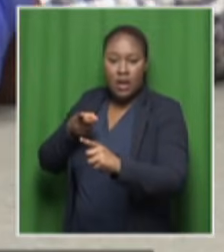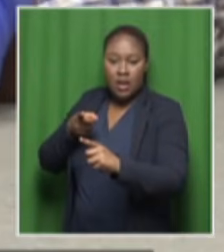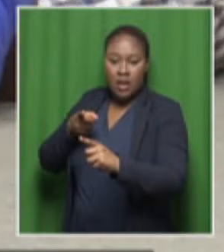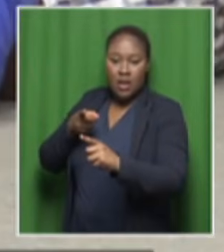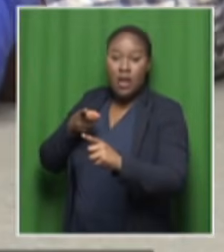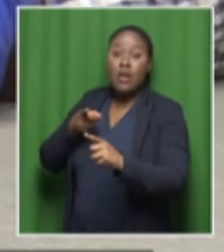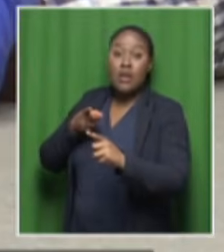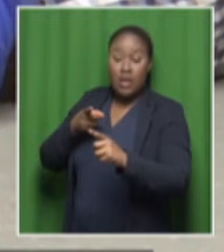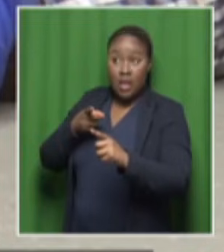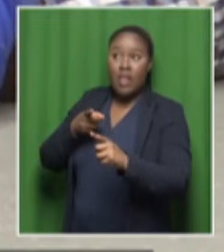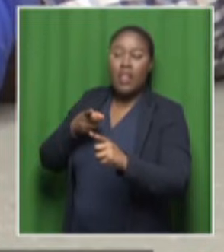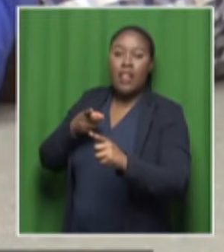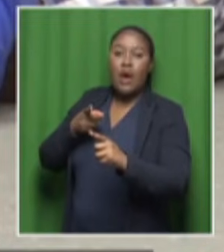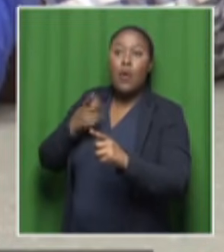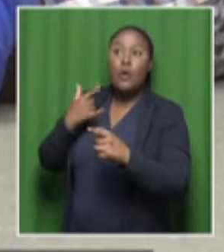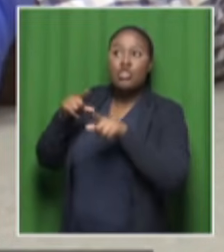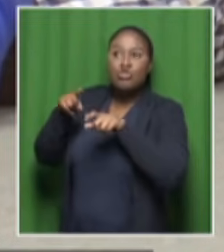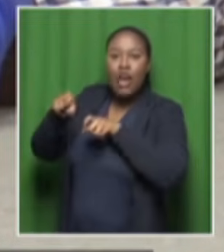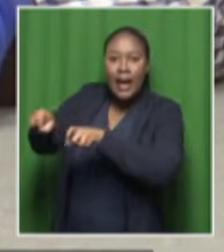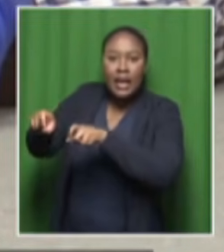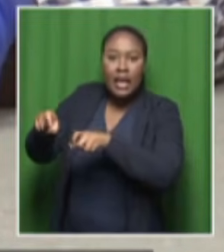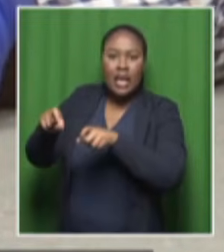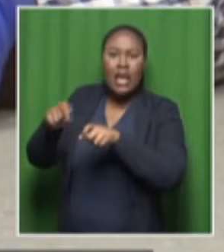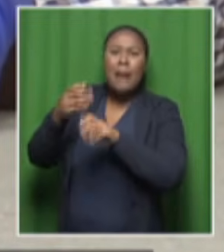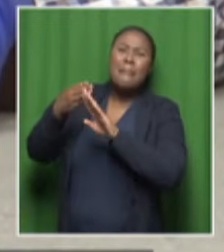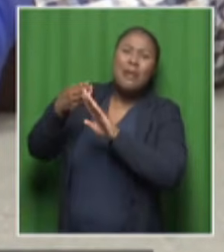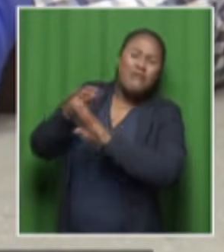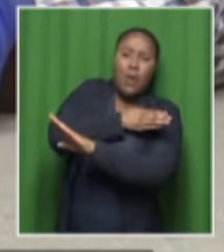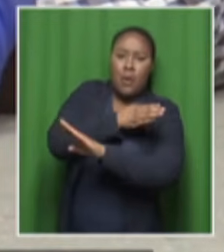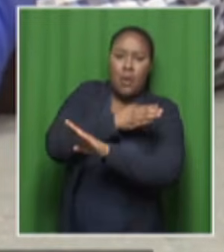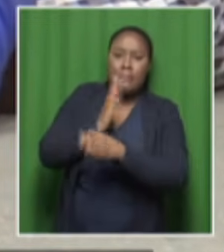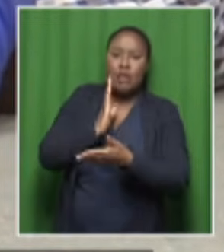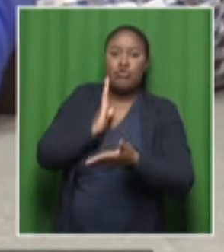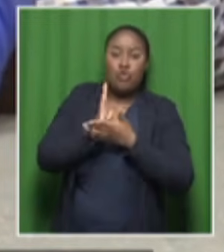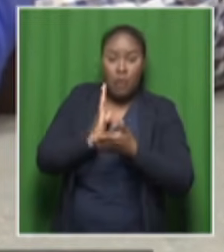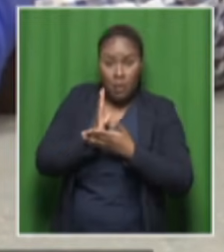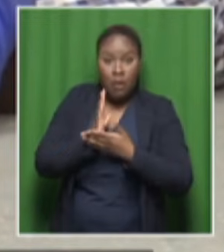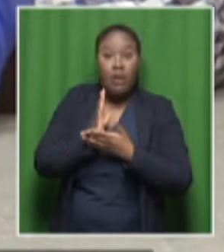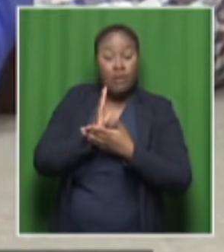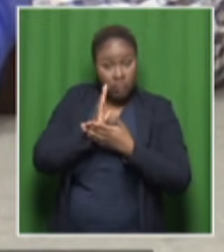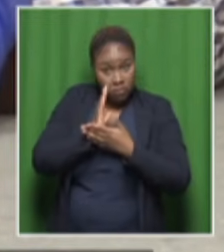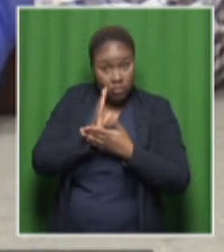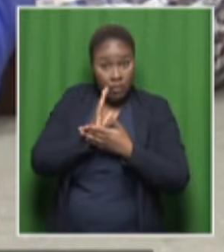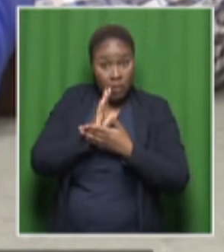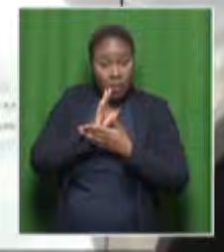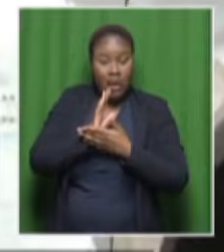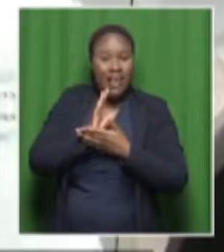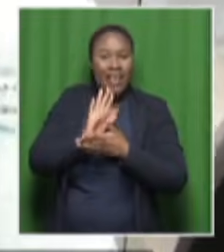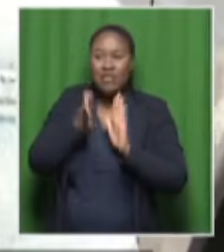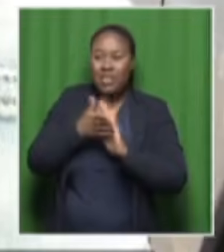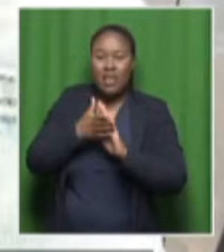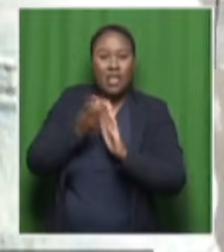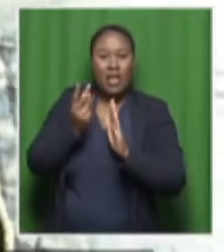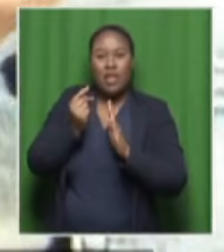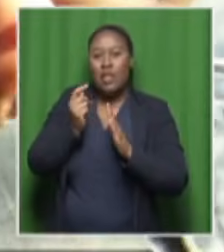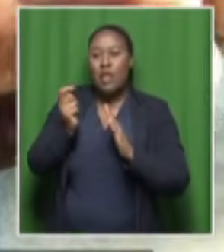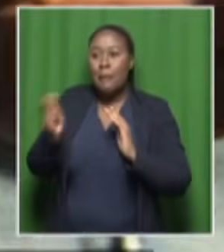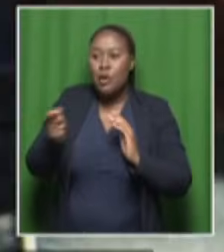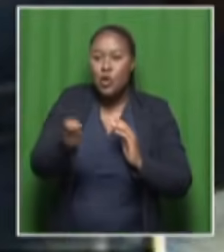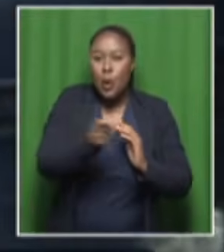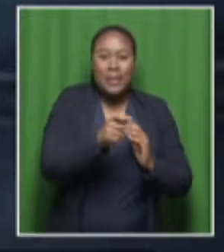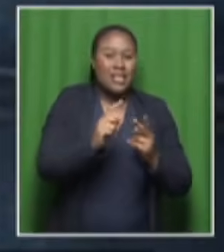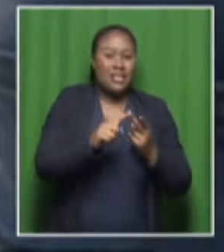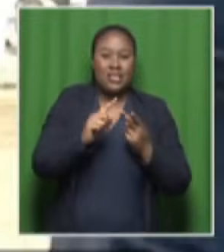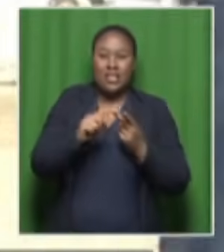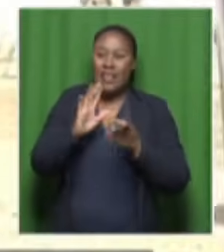the vehicles, you track it, you do it way in advance to ensure that you can actually ensure that all the procurement